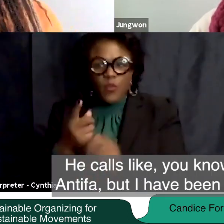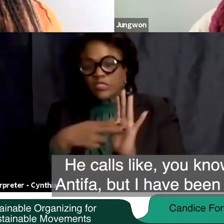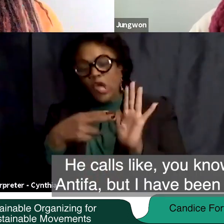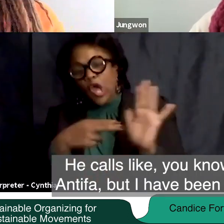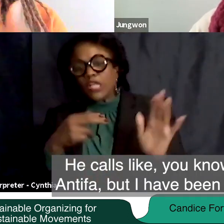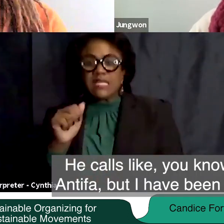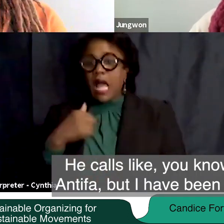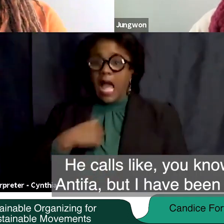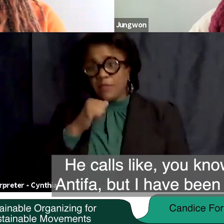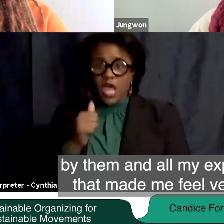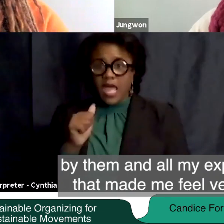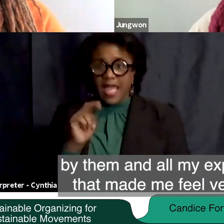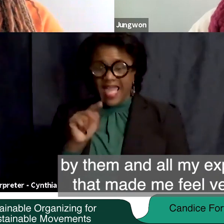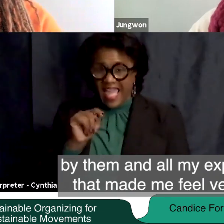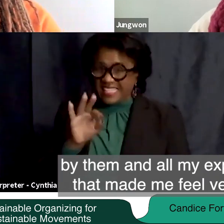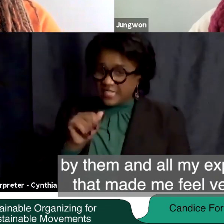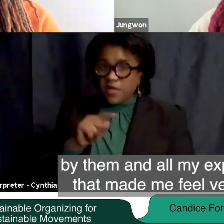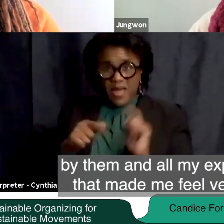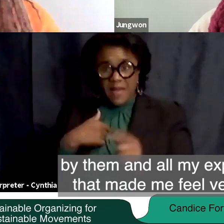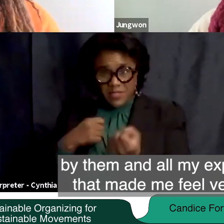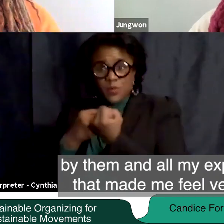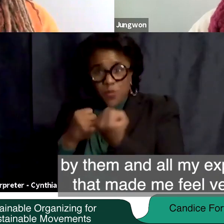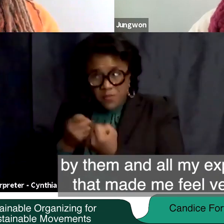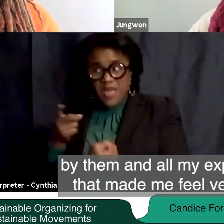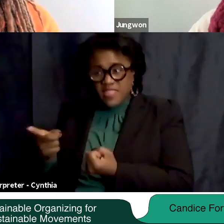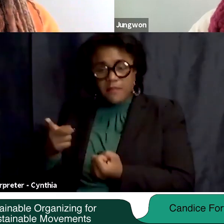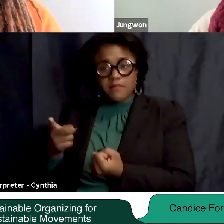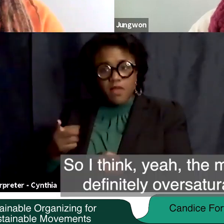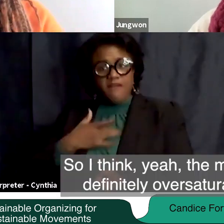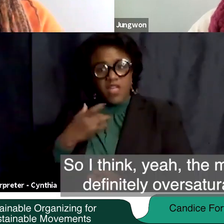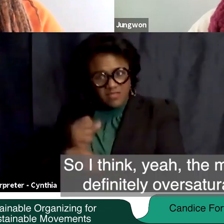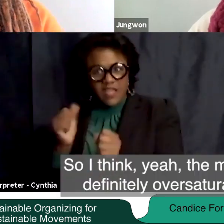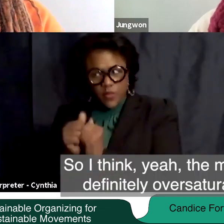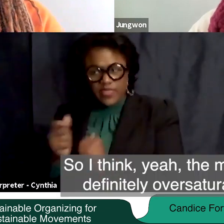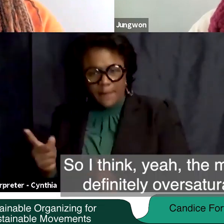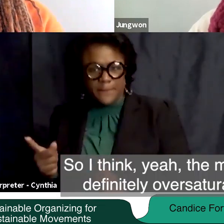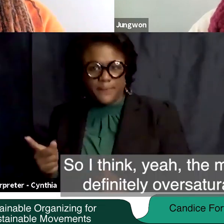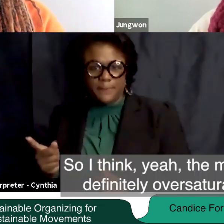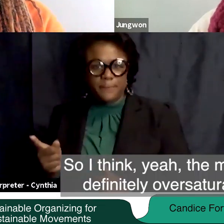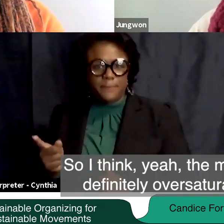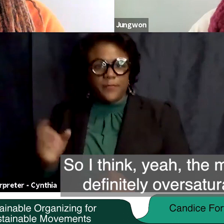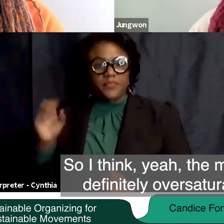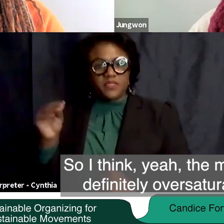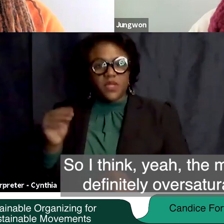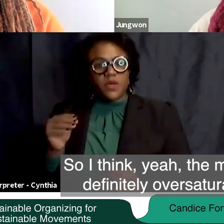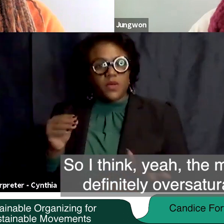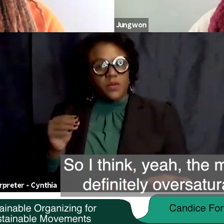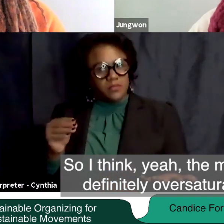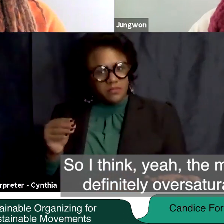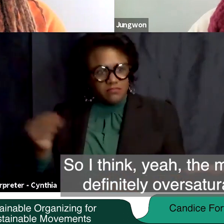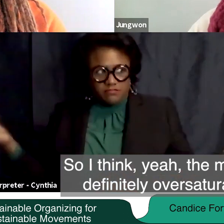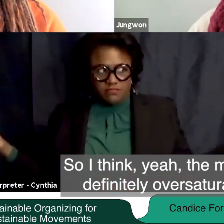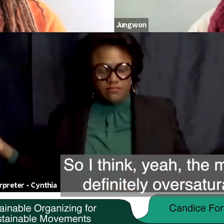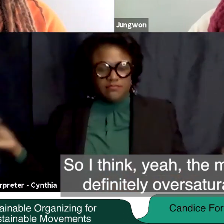not Antifa, but I have been supported by them, and all of my experiences have made me feel very safe. So I think,